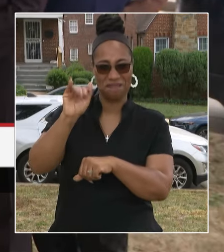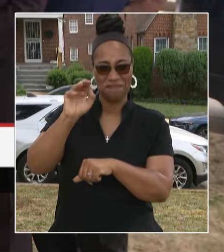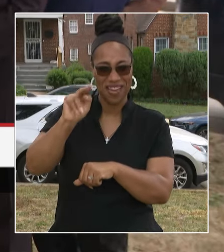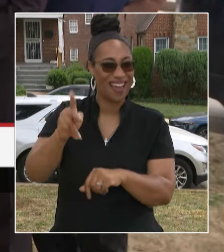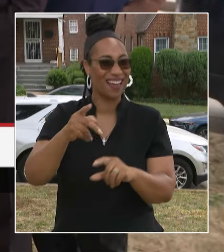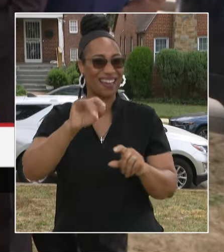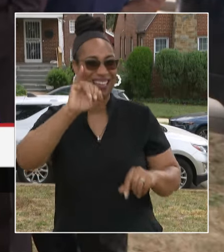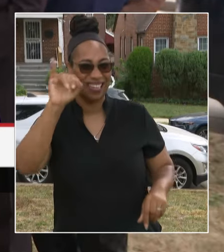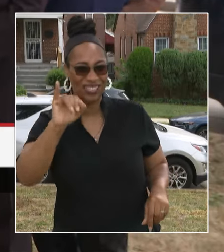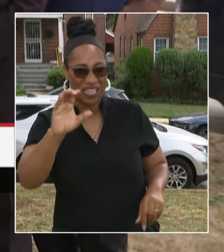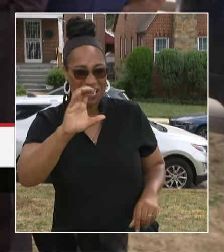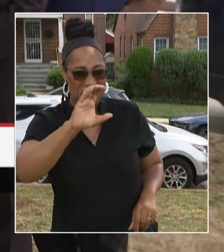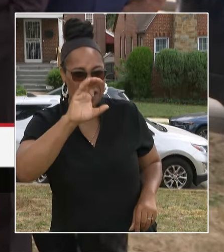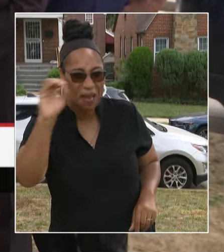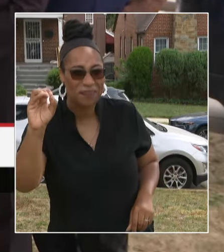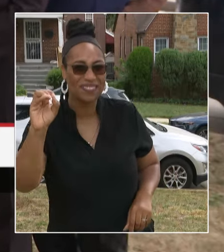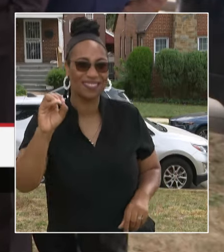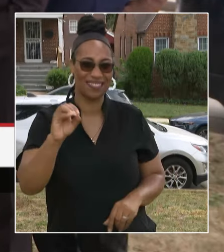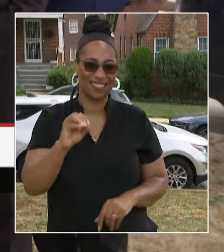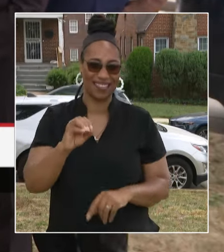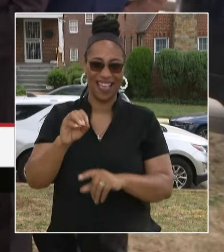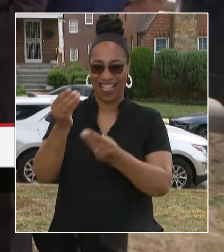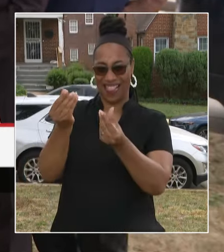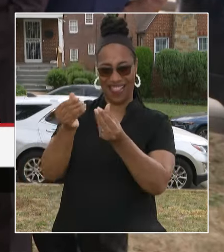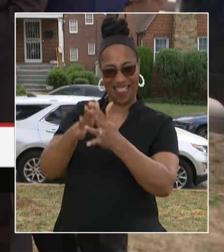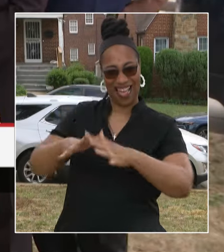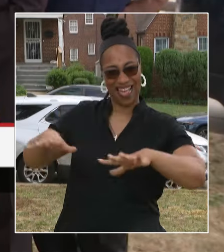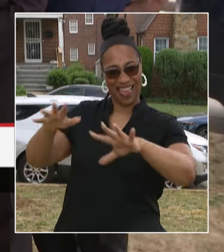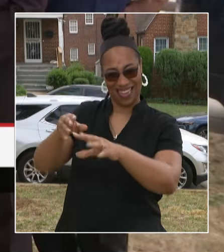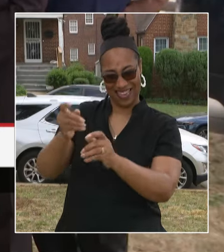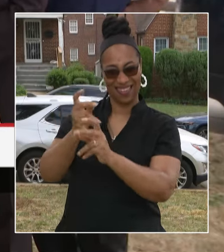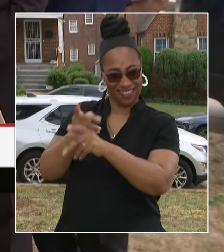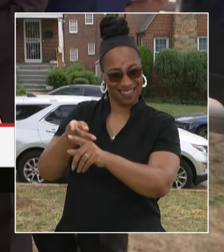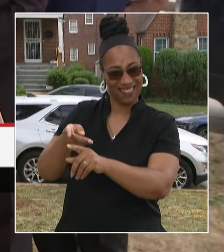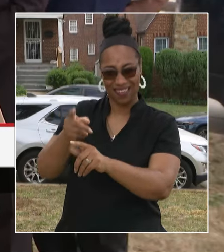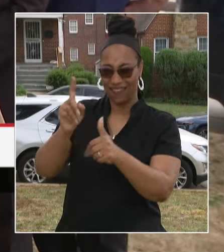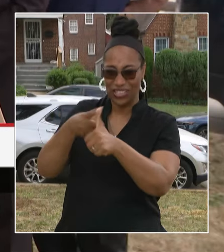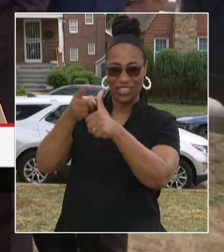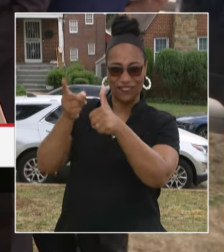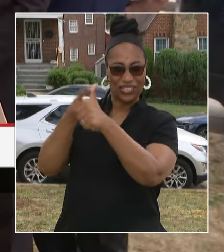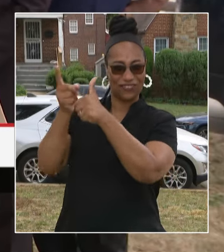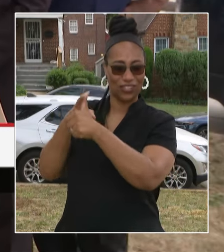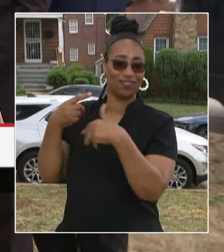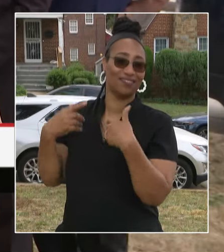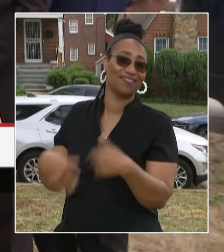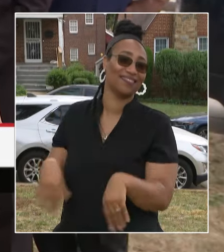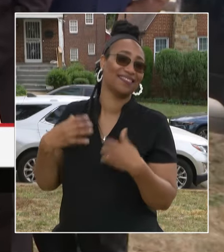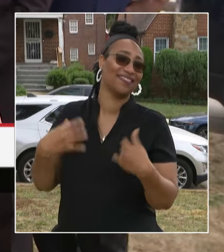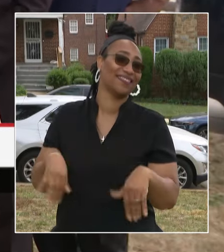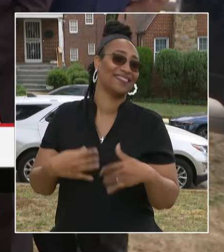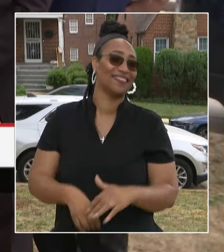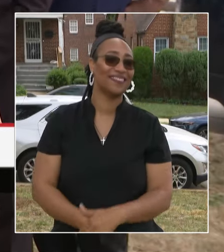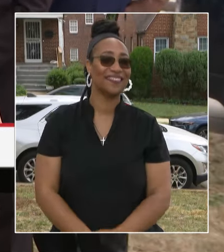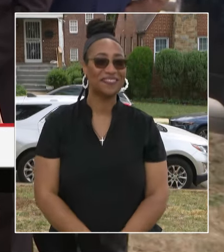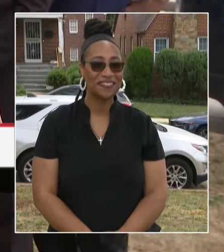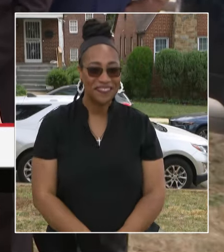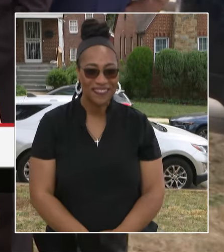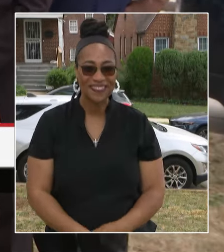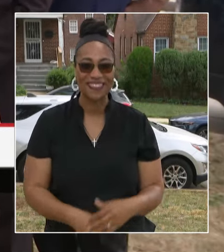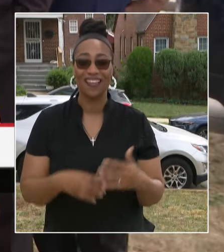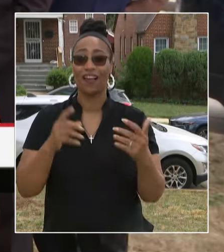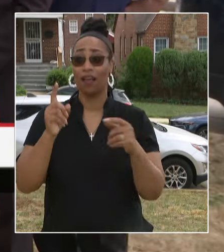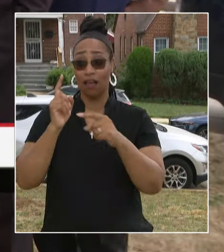land grant company. When he bought 2,000 some acres in southeastern New Jersey, and incorporated it and